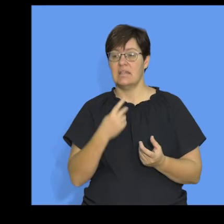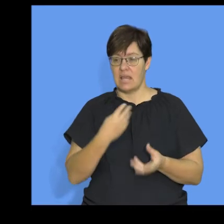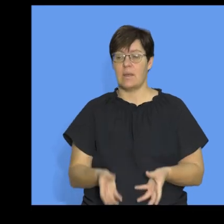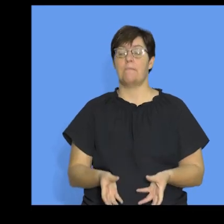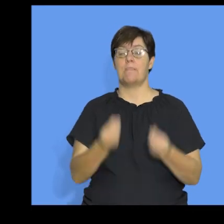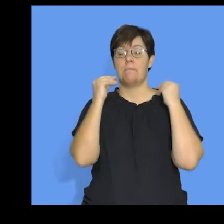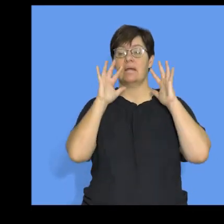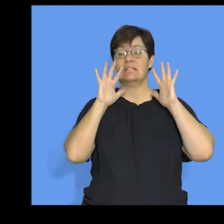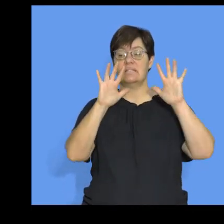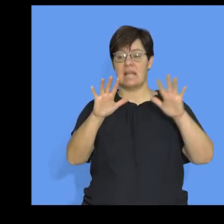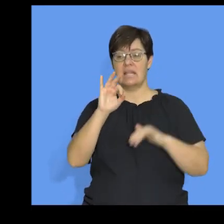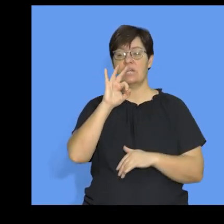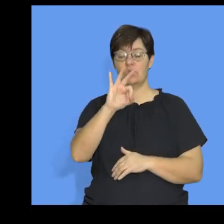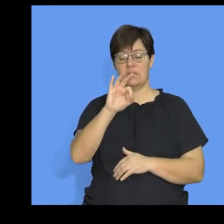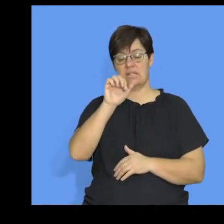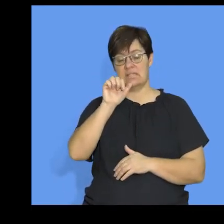of